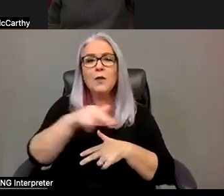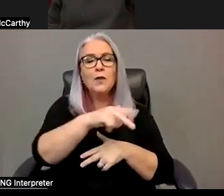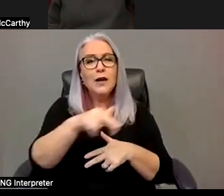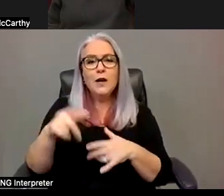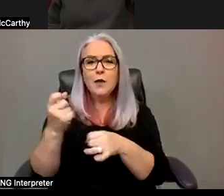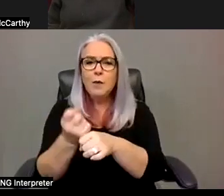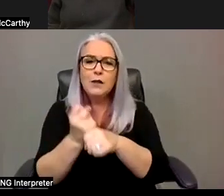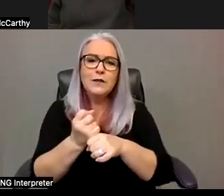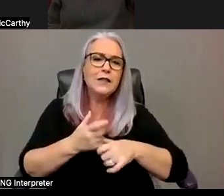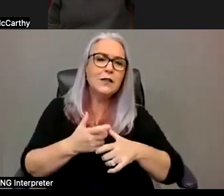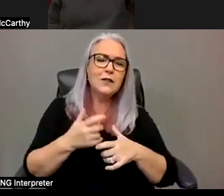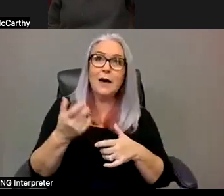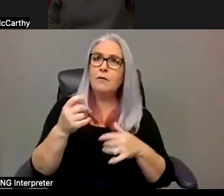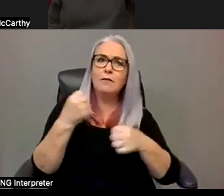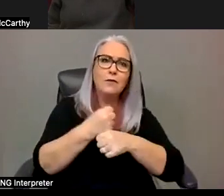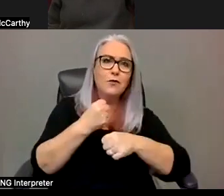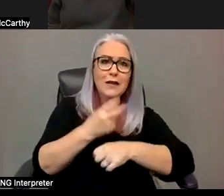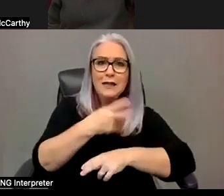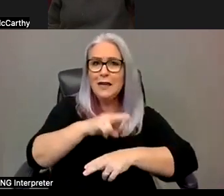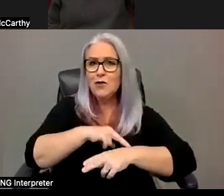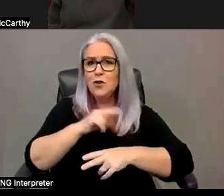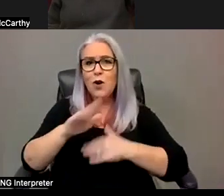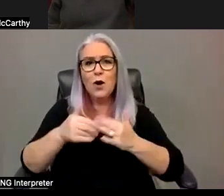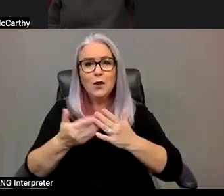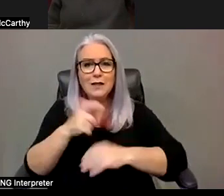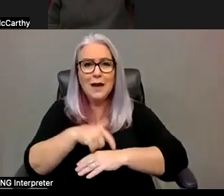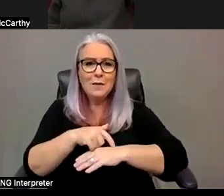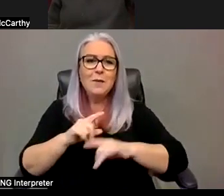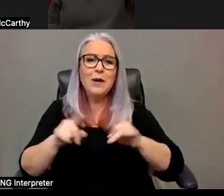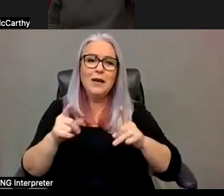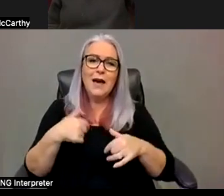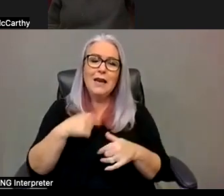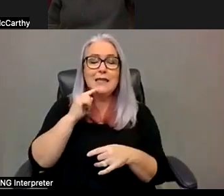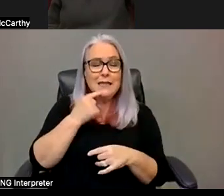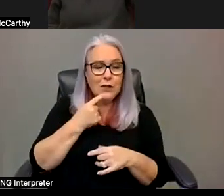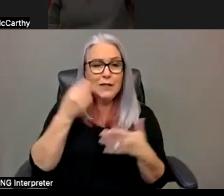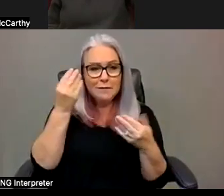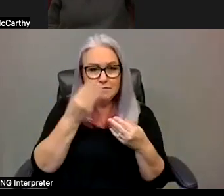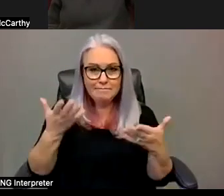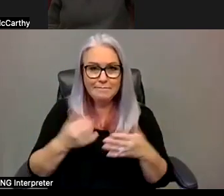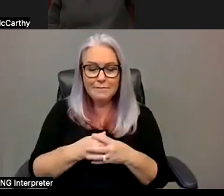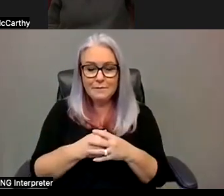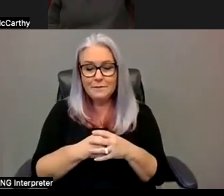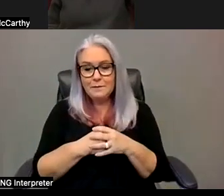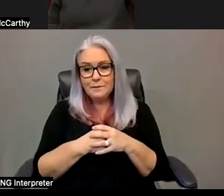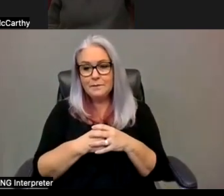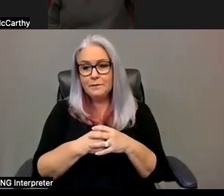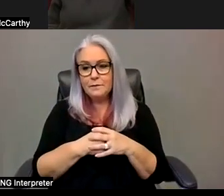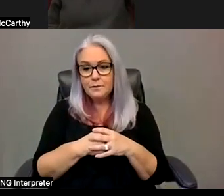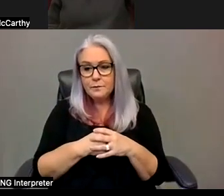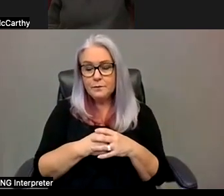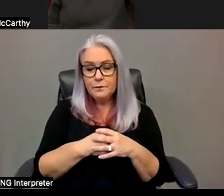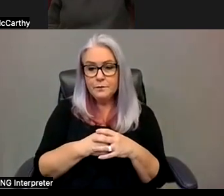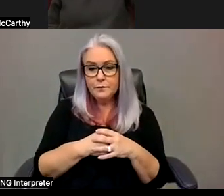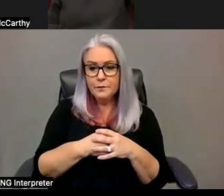wearing sunscreen. So I'm fighting nature every step of the way as much as possible in that regard. But on a more serious note, I think an